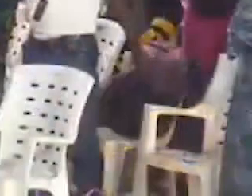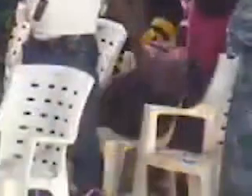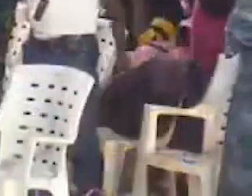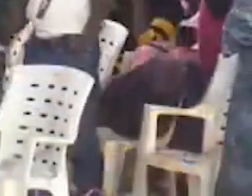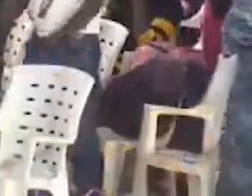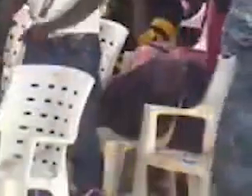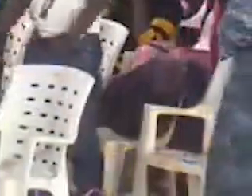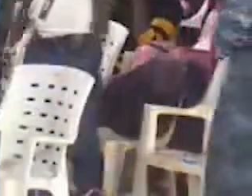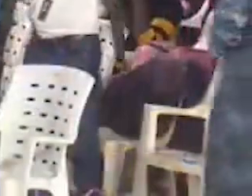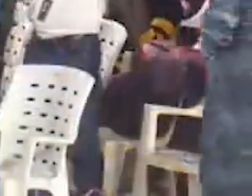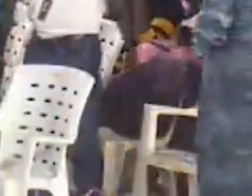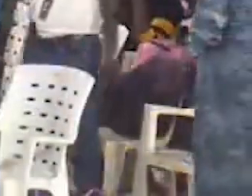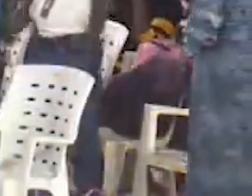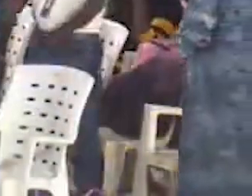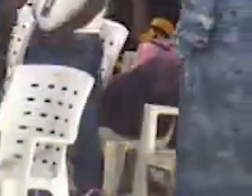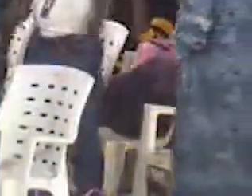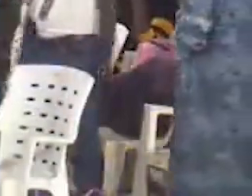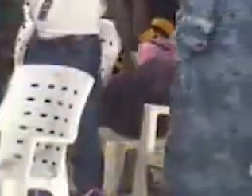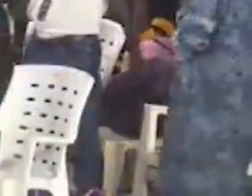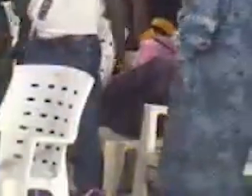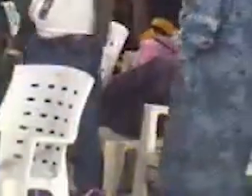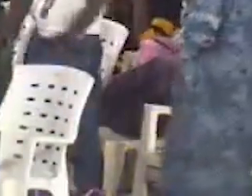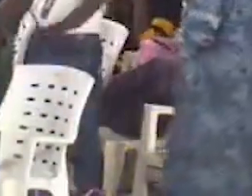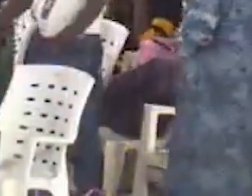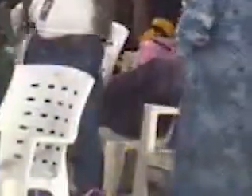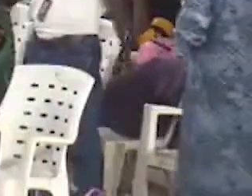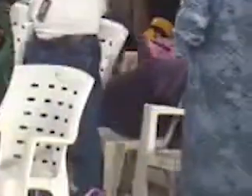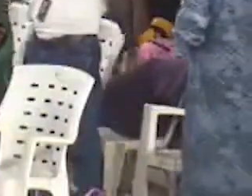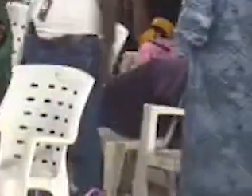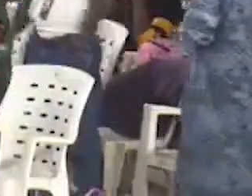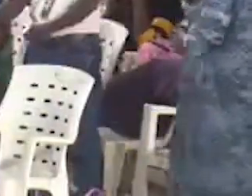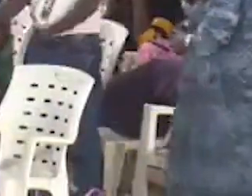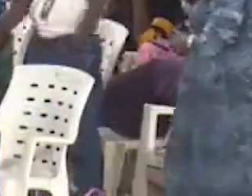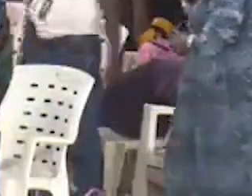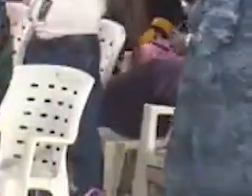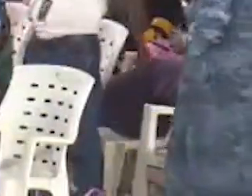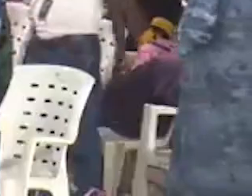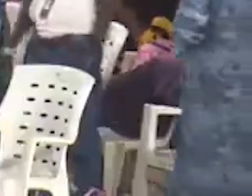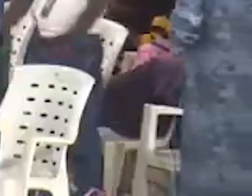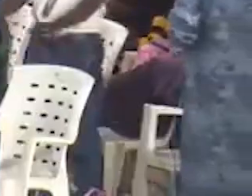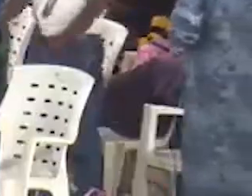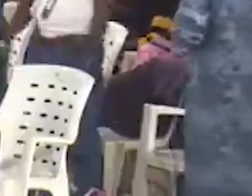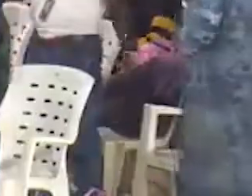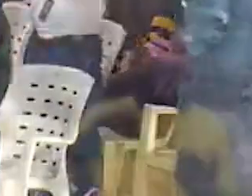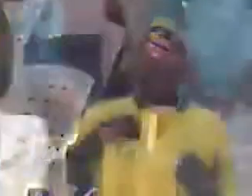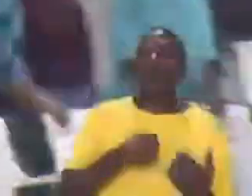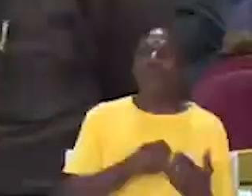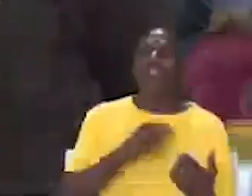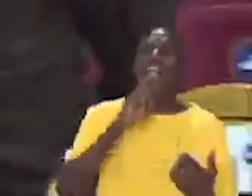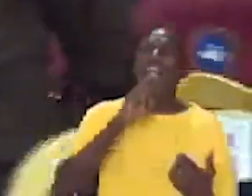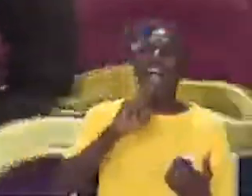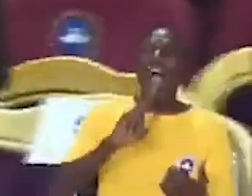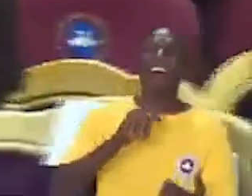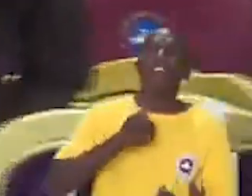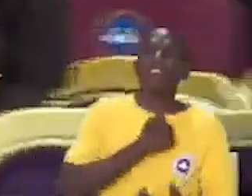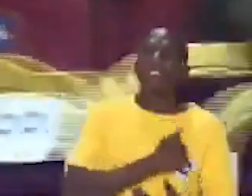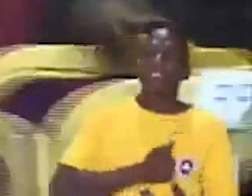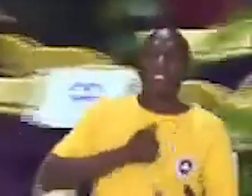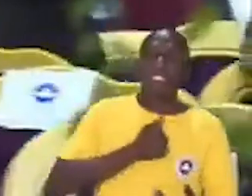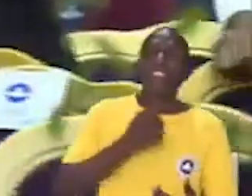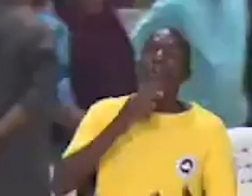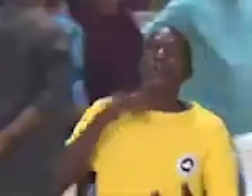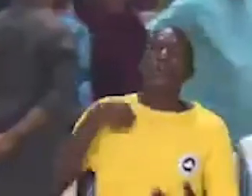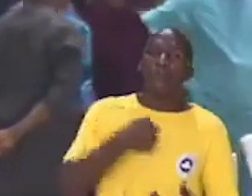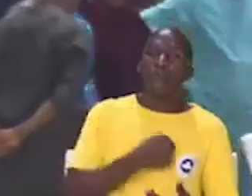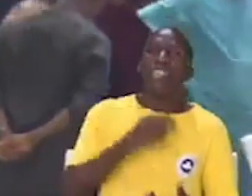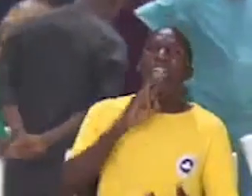Father, please forgive us. We have just come to say we are sorry. We are sorry for ourselves. We are sorry for our neighbors. We are sorry